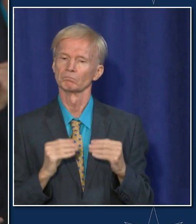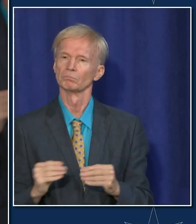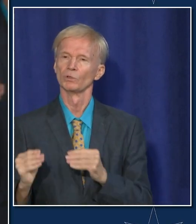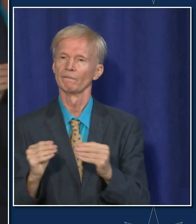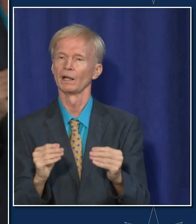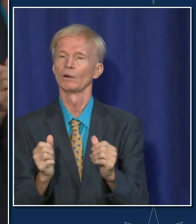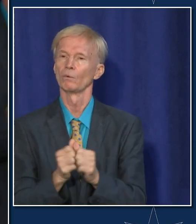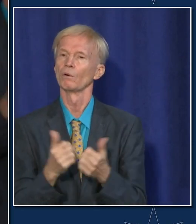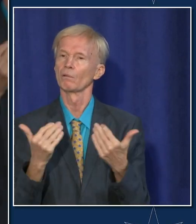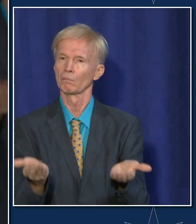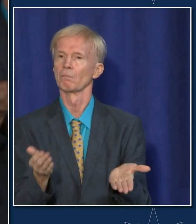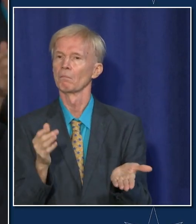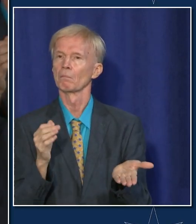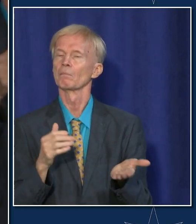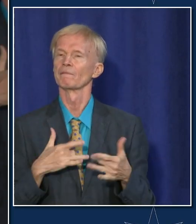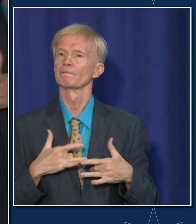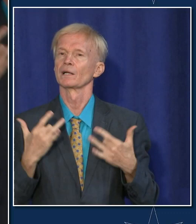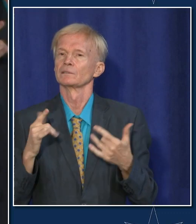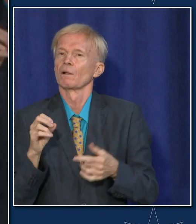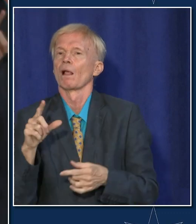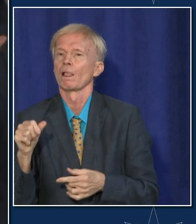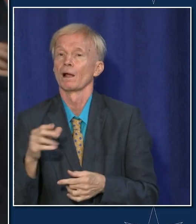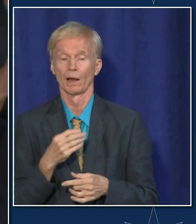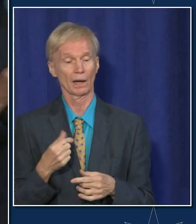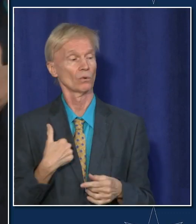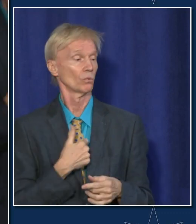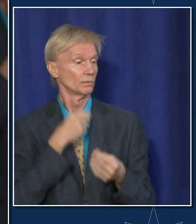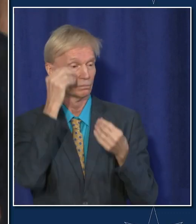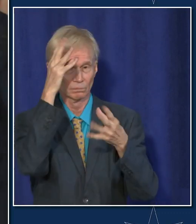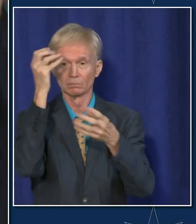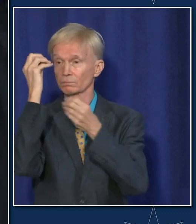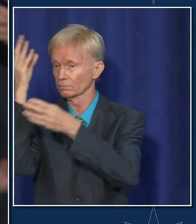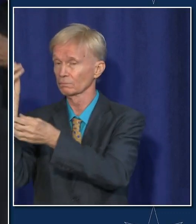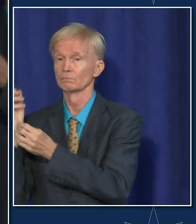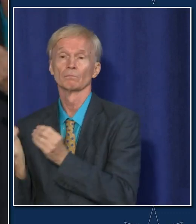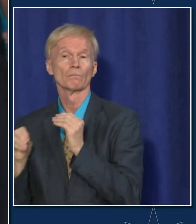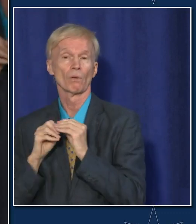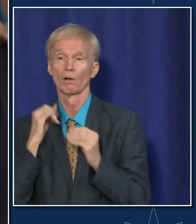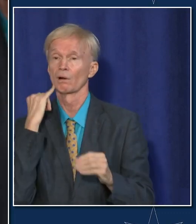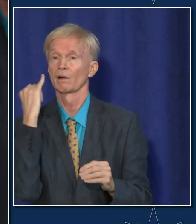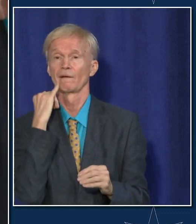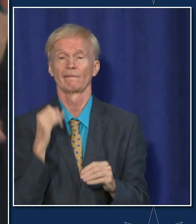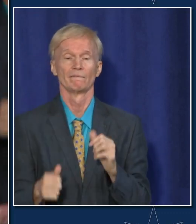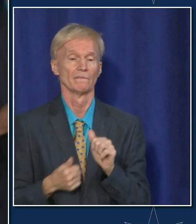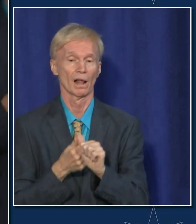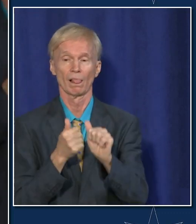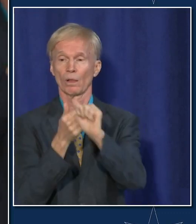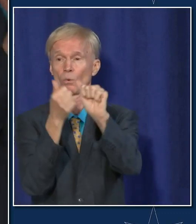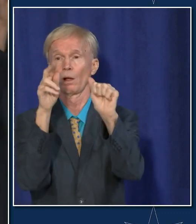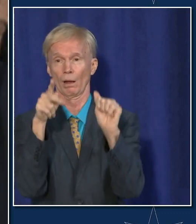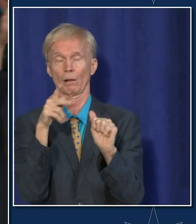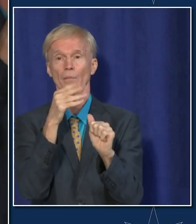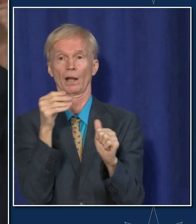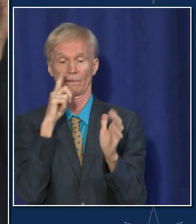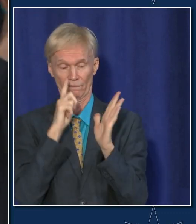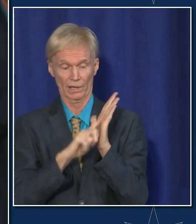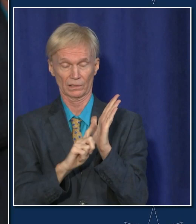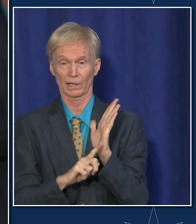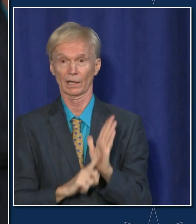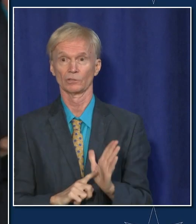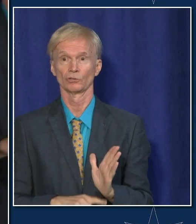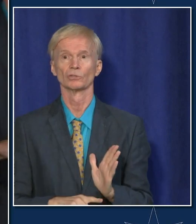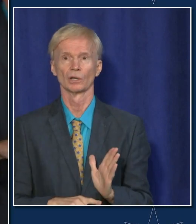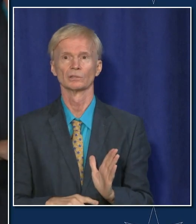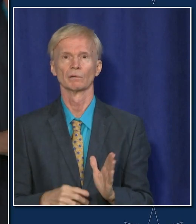We can continue to provide updates as our team works on, continuing the follow-up and the investigations. We know there's